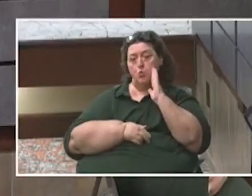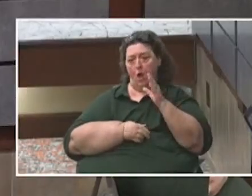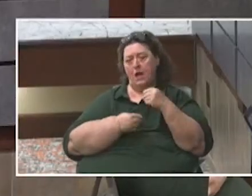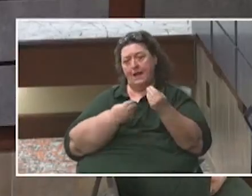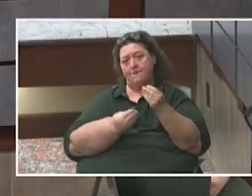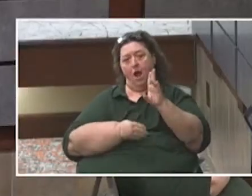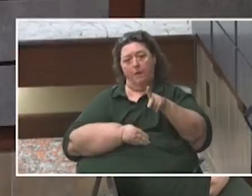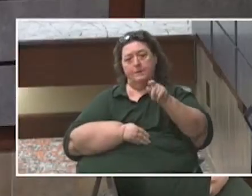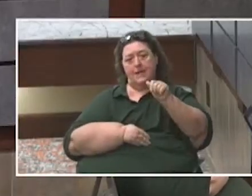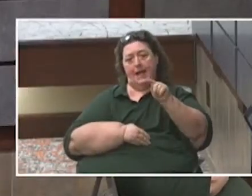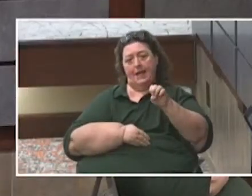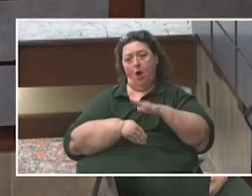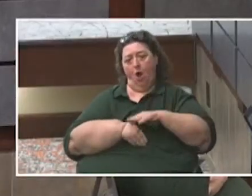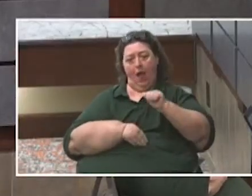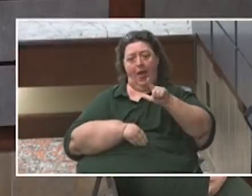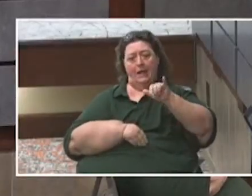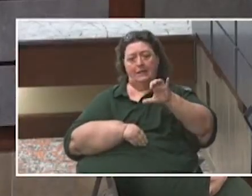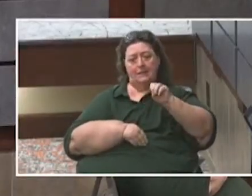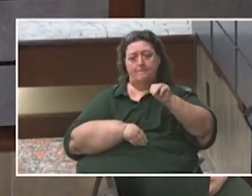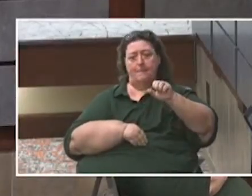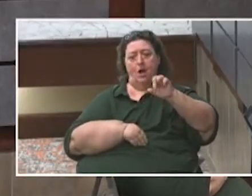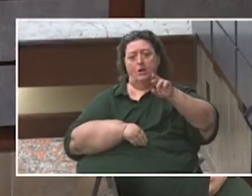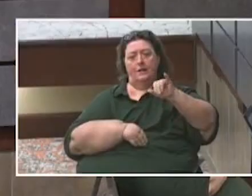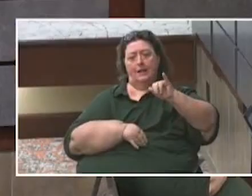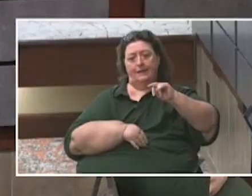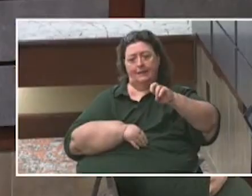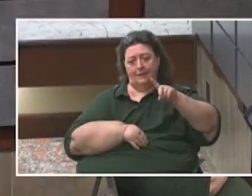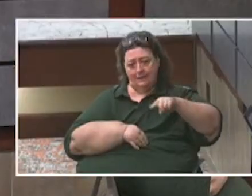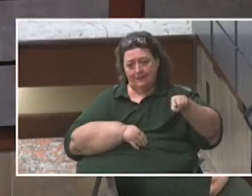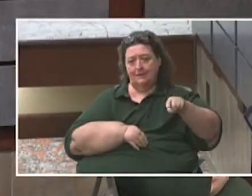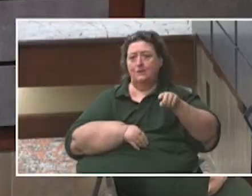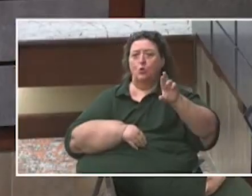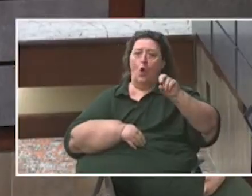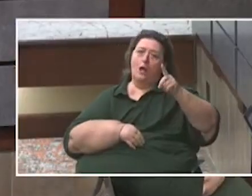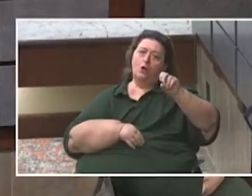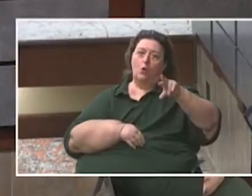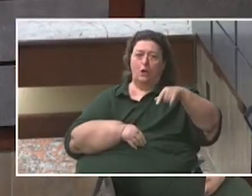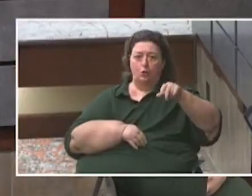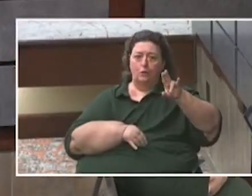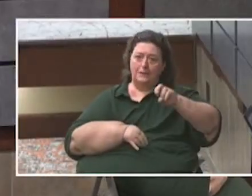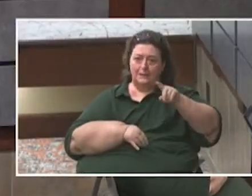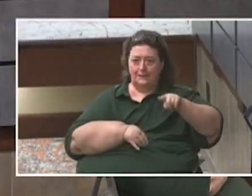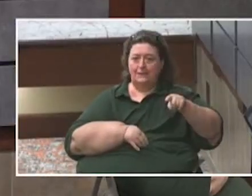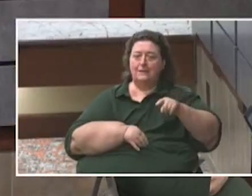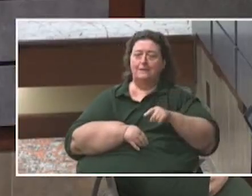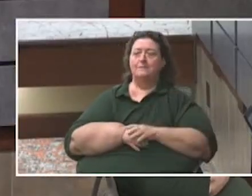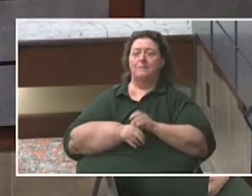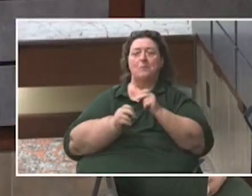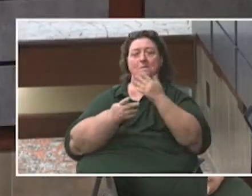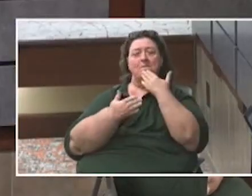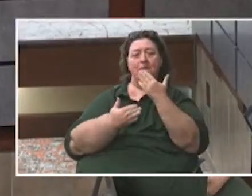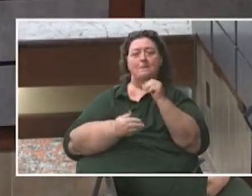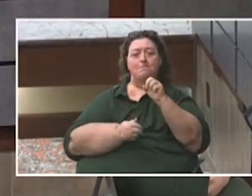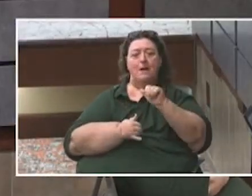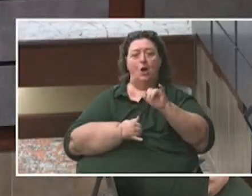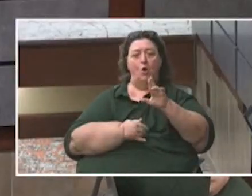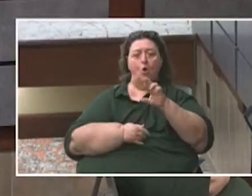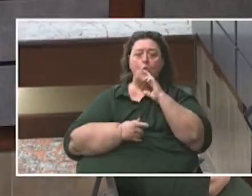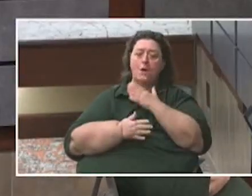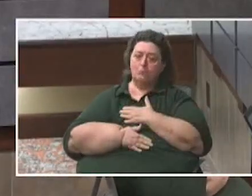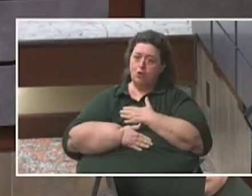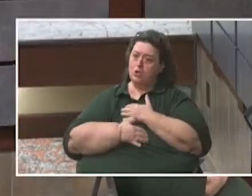Martinez Rodriguez Park project. Good, Mayor and Council. Appreciate the opportunity to speak with you